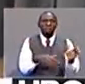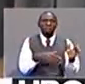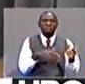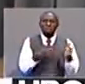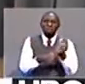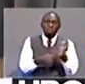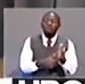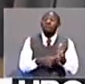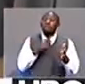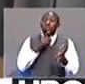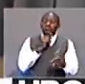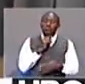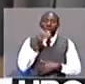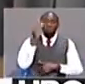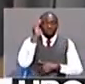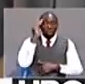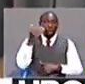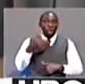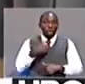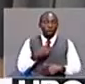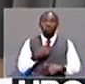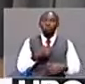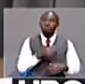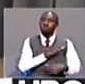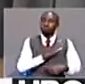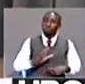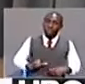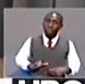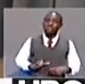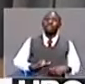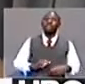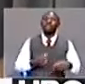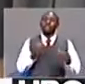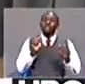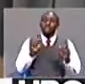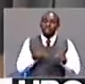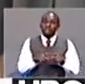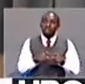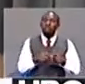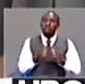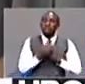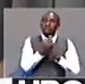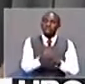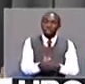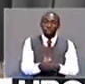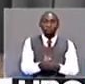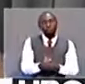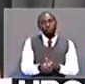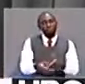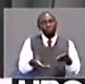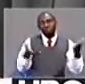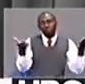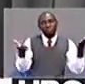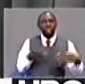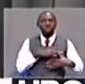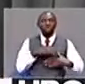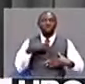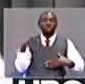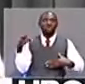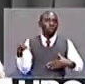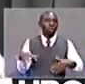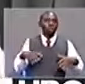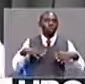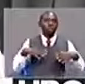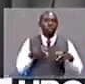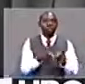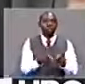knew that we must serve Christ and serve God and be in heaven. May God raise his soul in eternal peace. Thank you so much, Madam Speaker. Thank